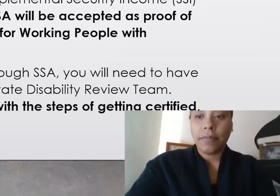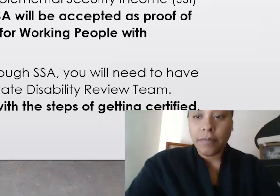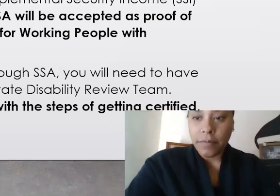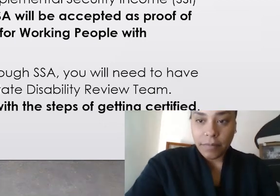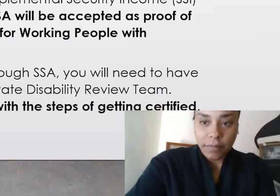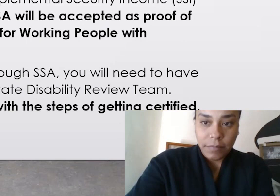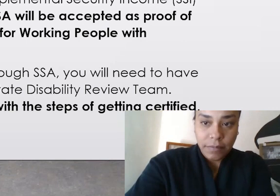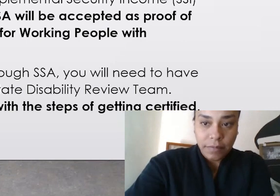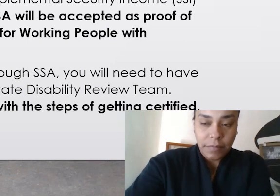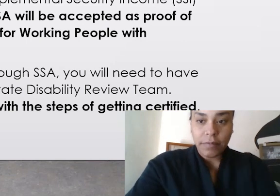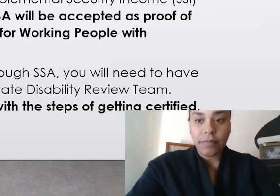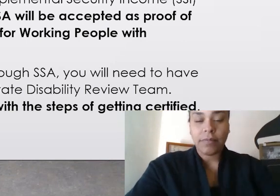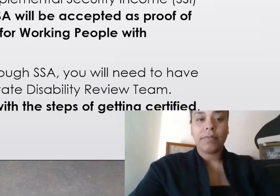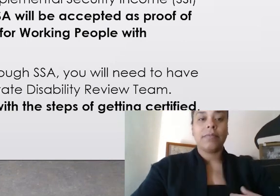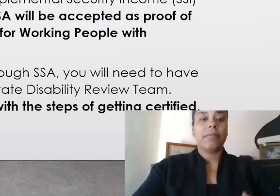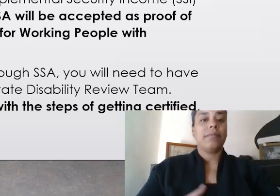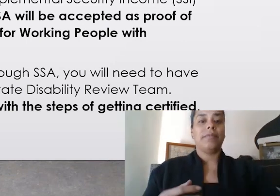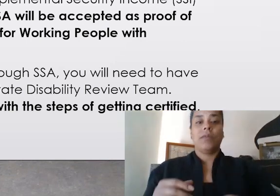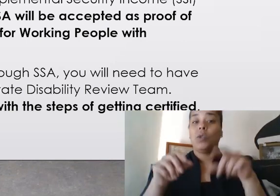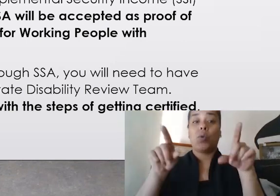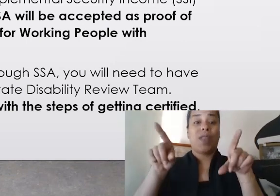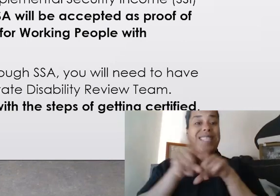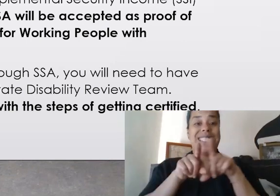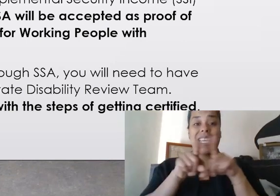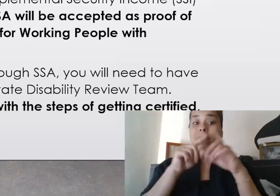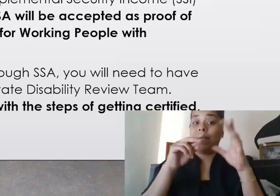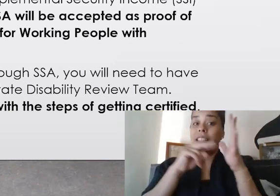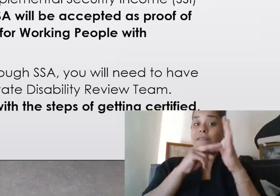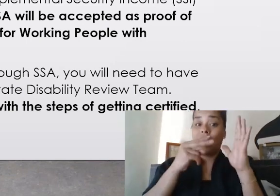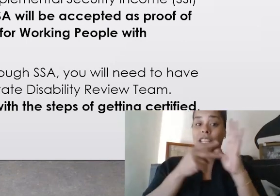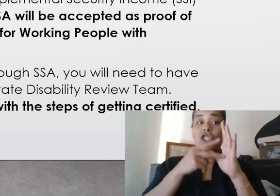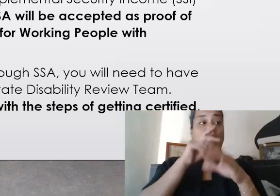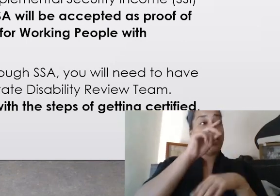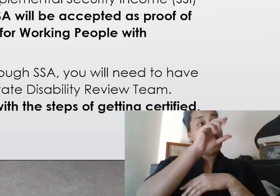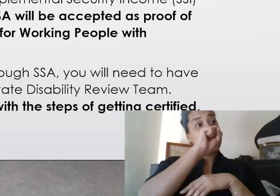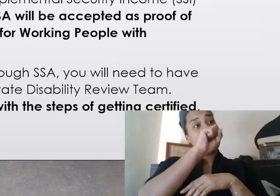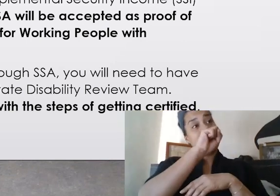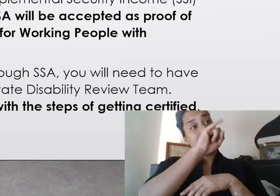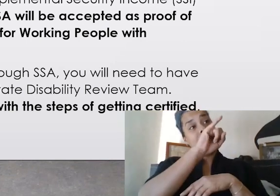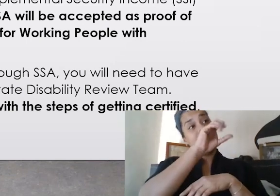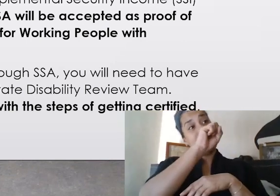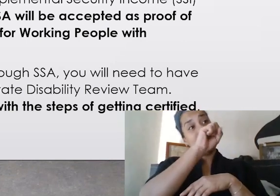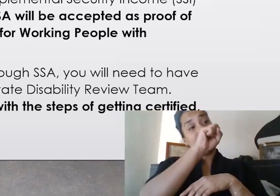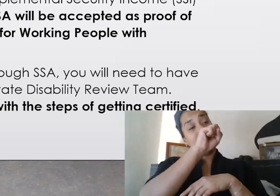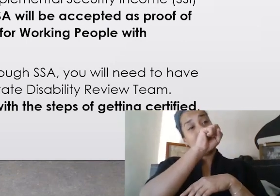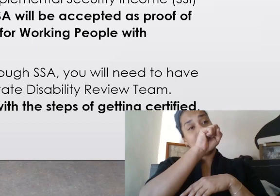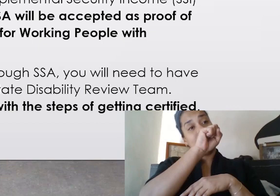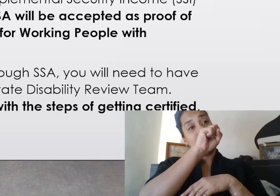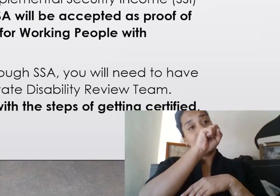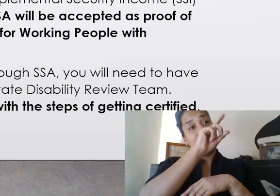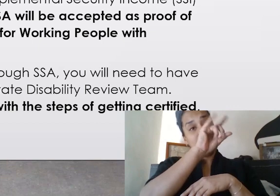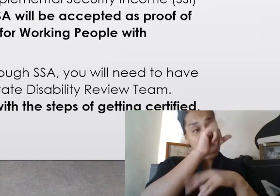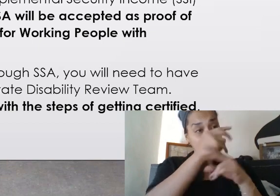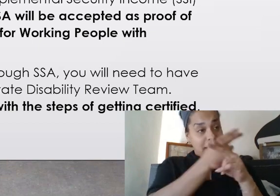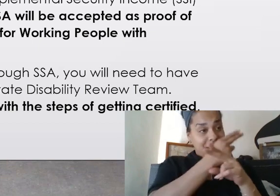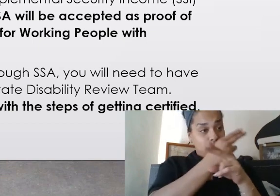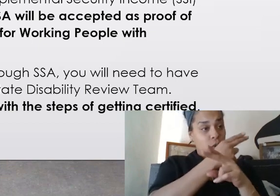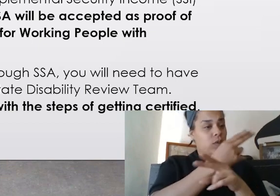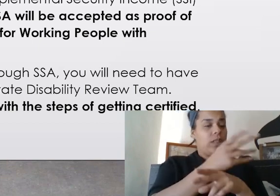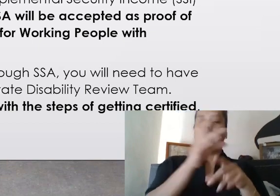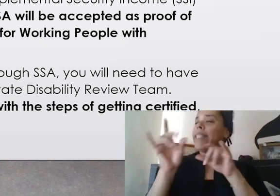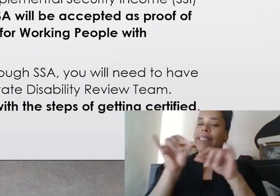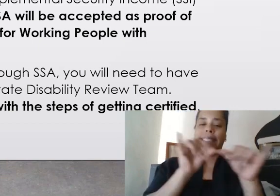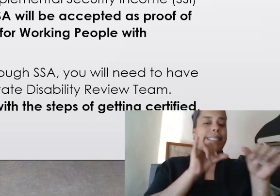So the same decision, the same definition they use for SSI and SSDI is the same definition they're going to